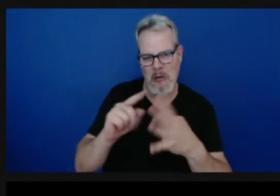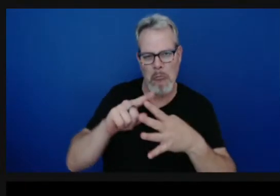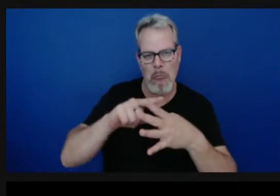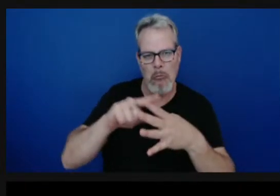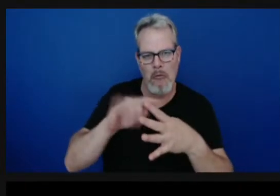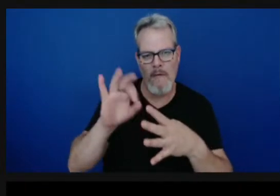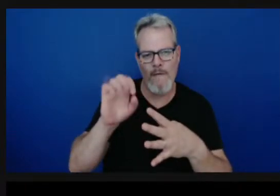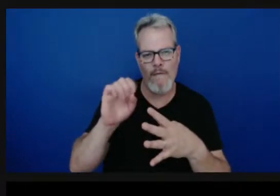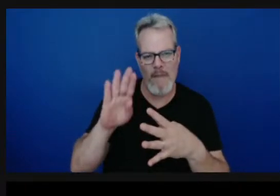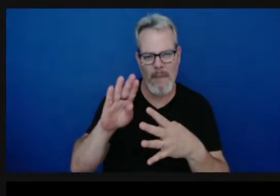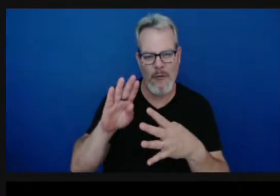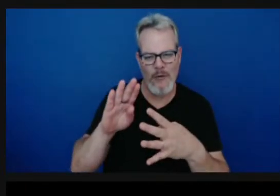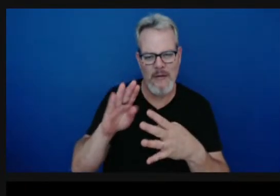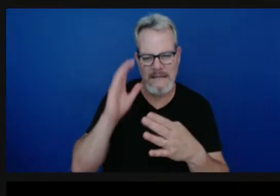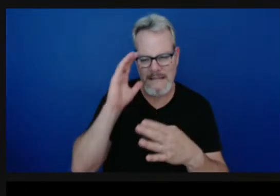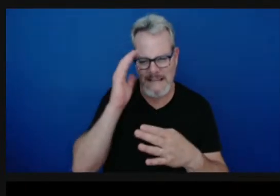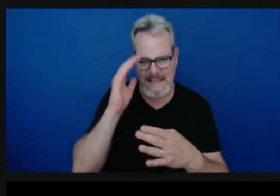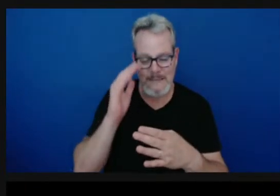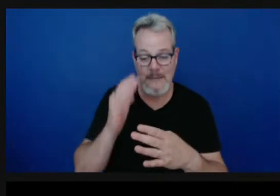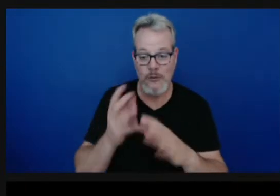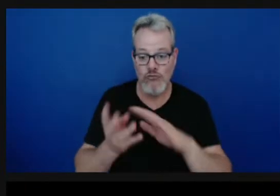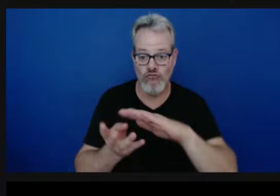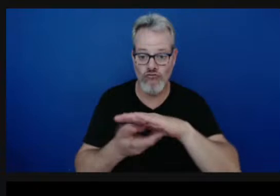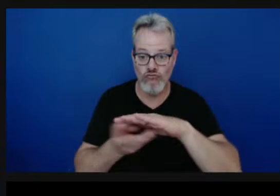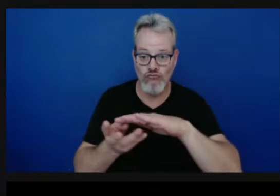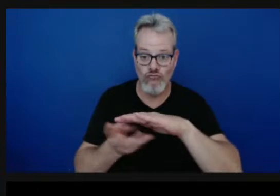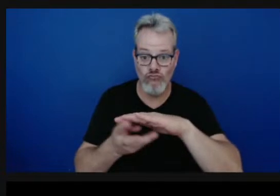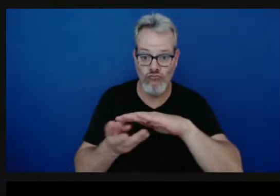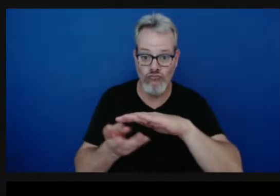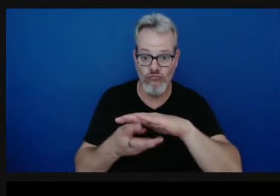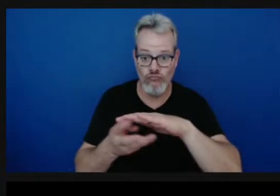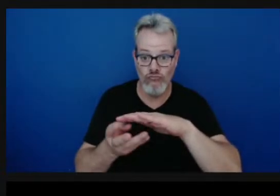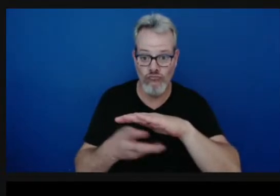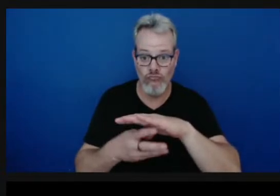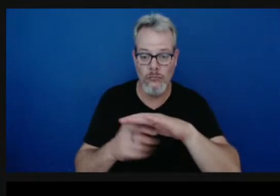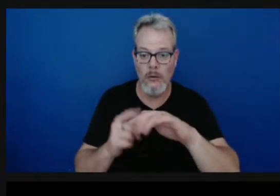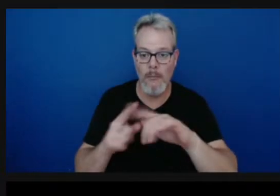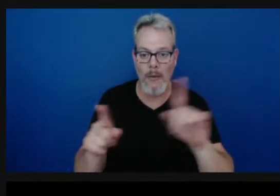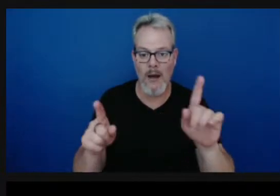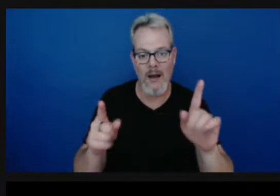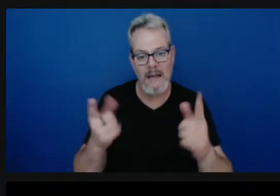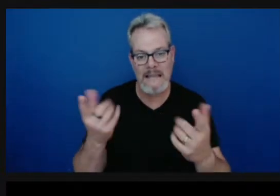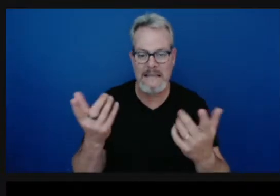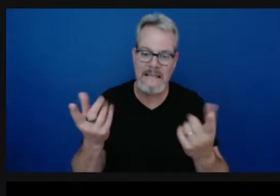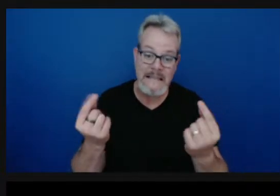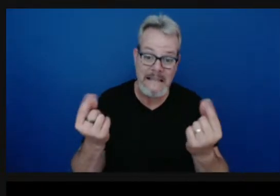magma pulsed in here in October last year, it somehow was able to